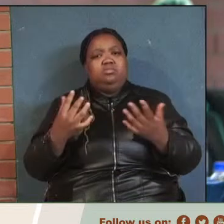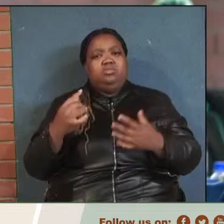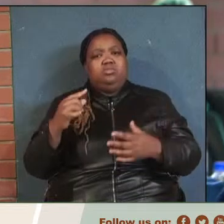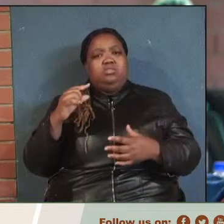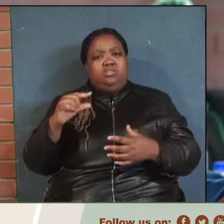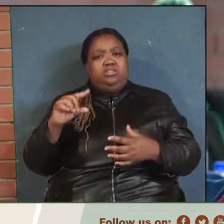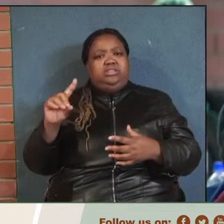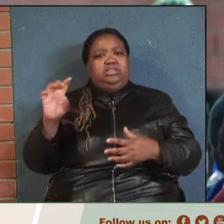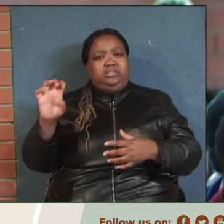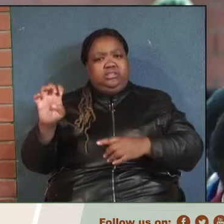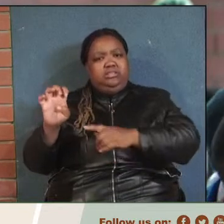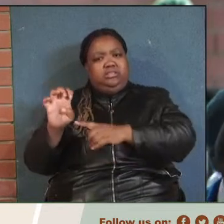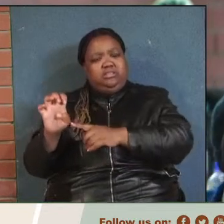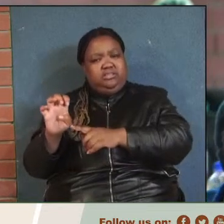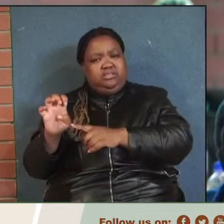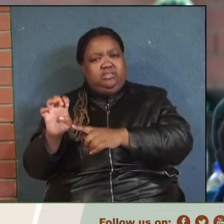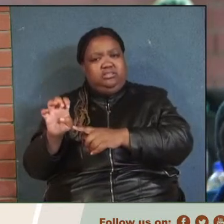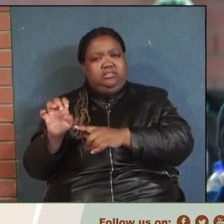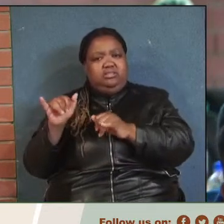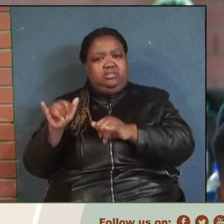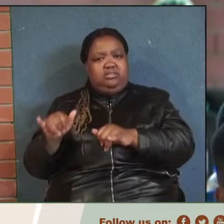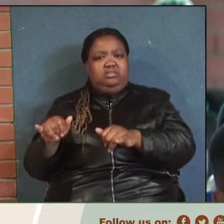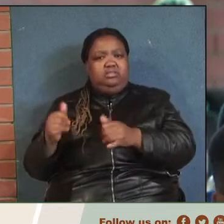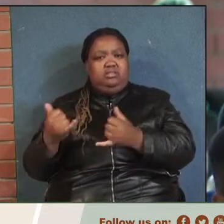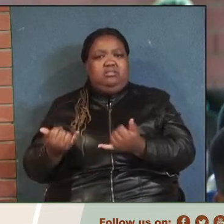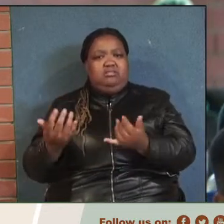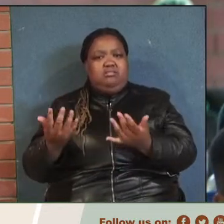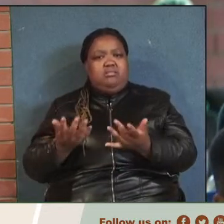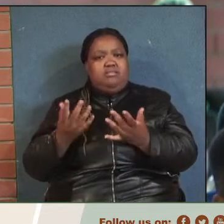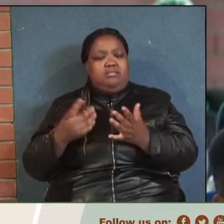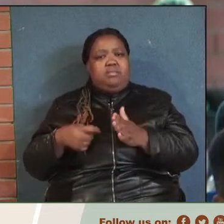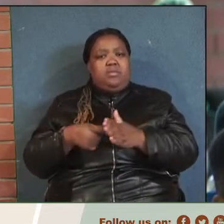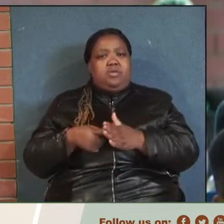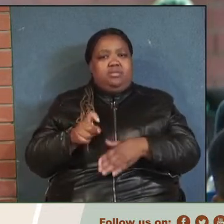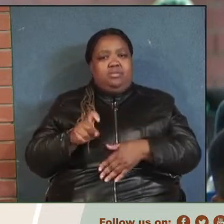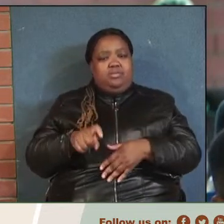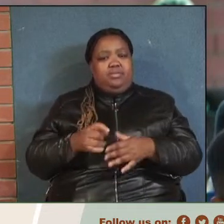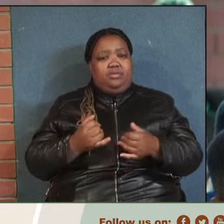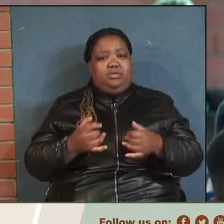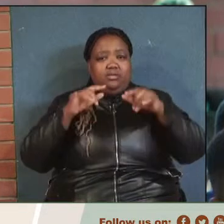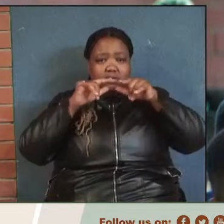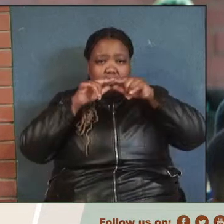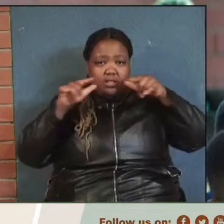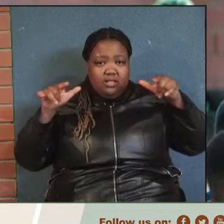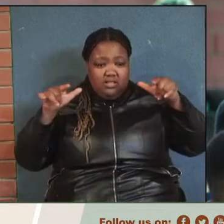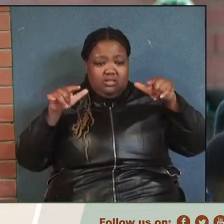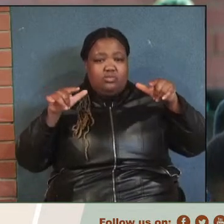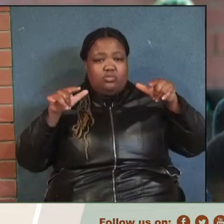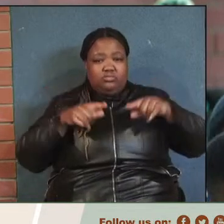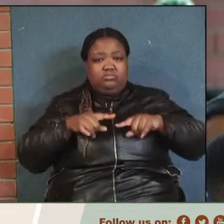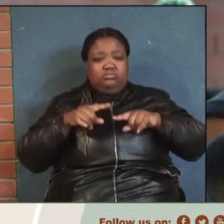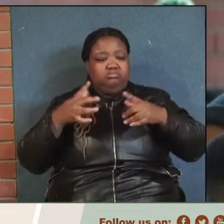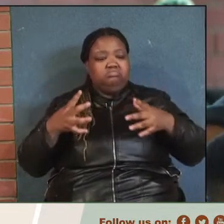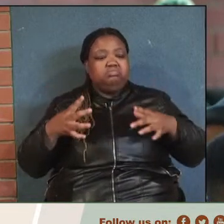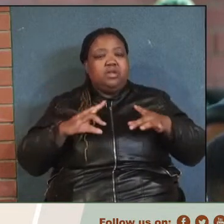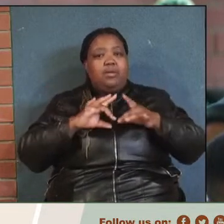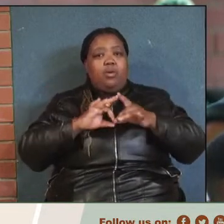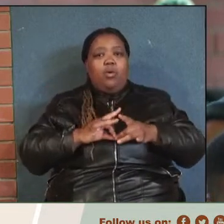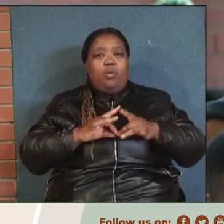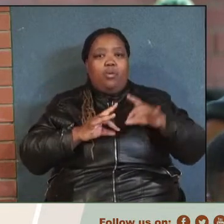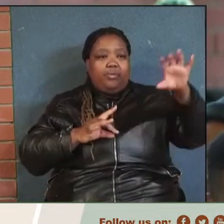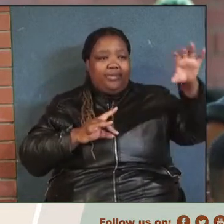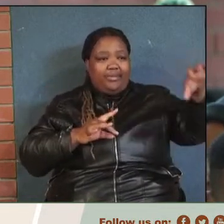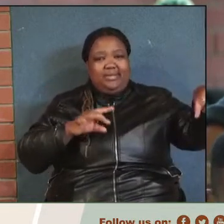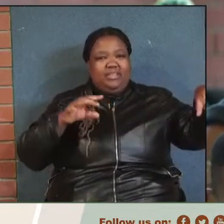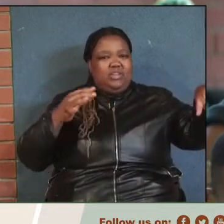be consistent with the exemption payment. Also heard about language versus demarcation. The choices are limited, but